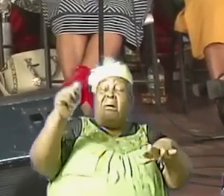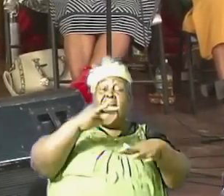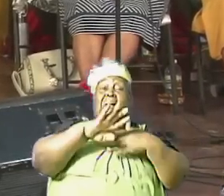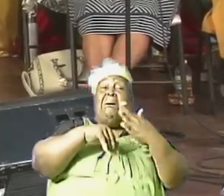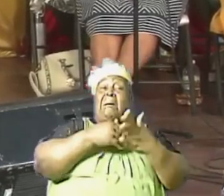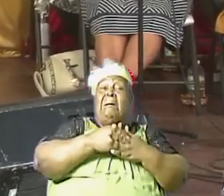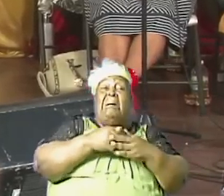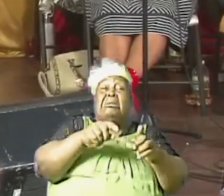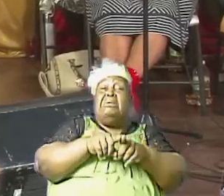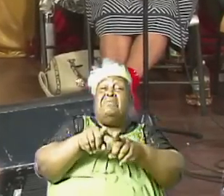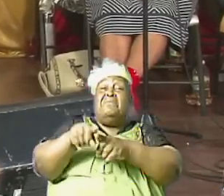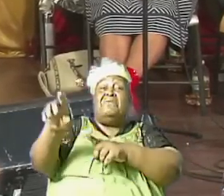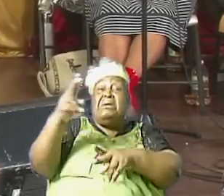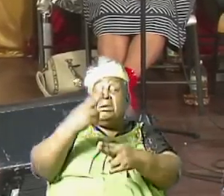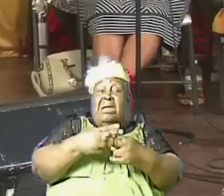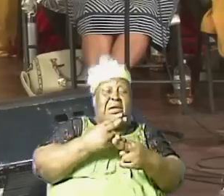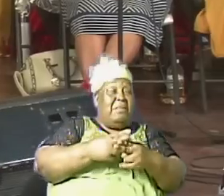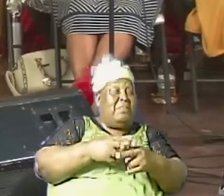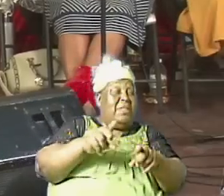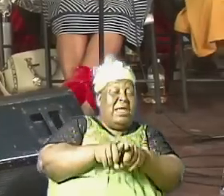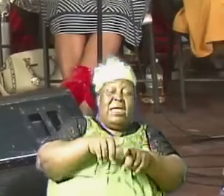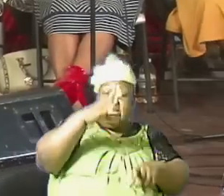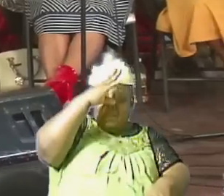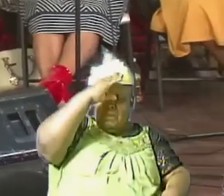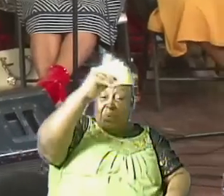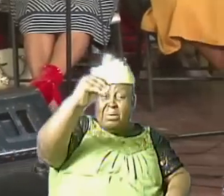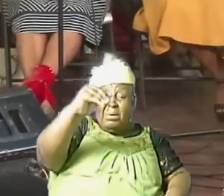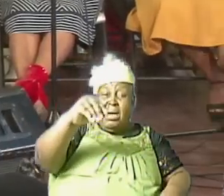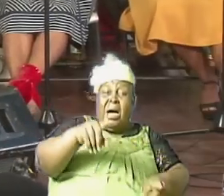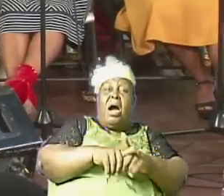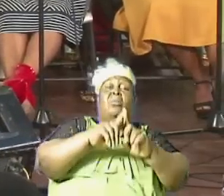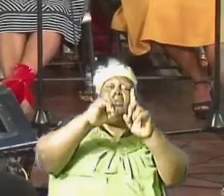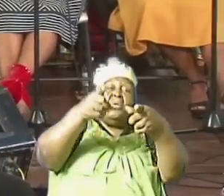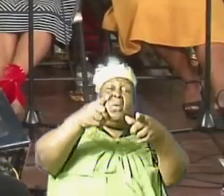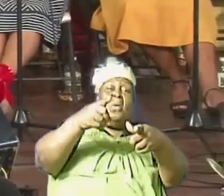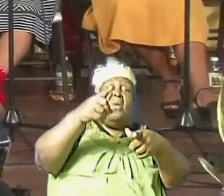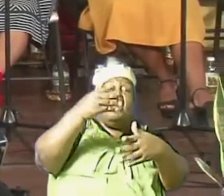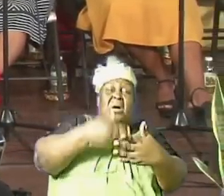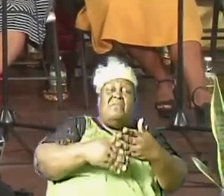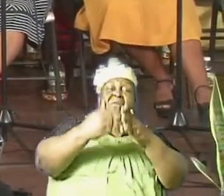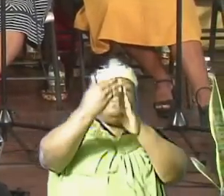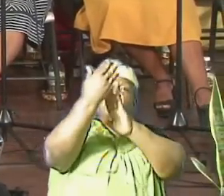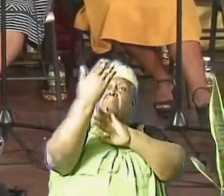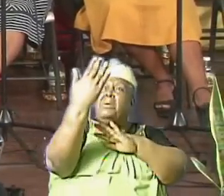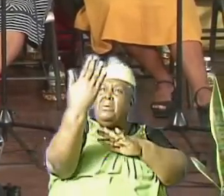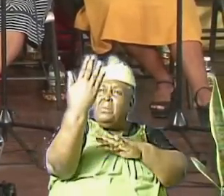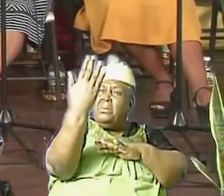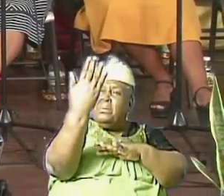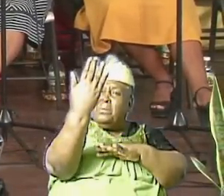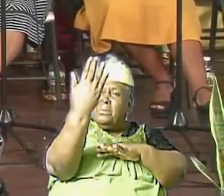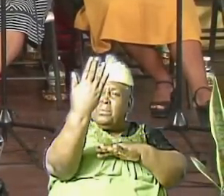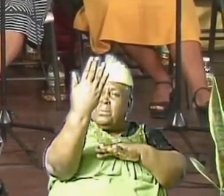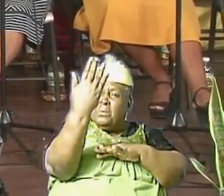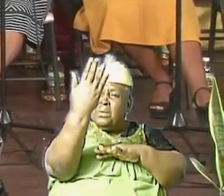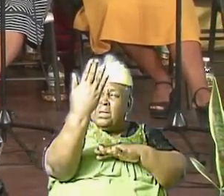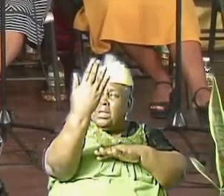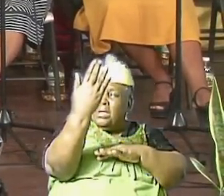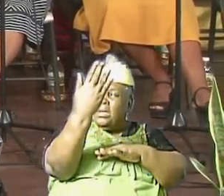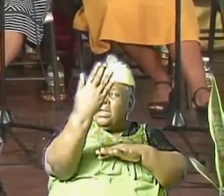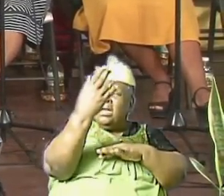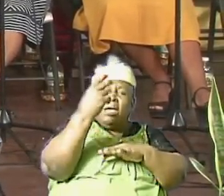all kind of name. And as a boy, I would go before the mirror and look at